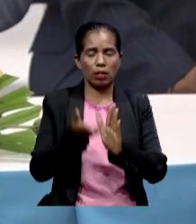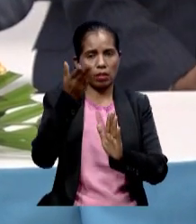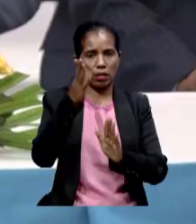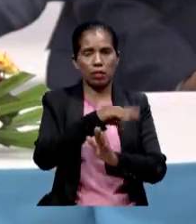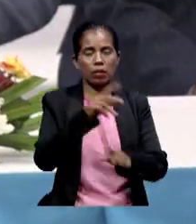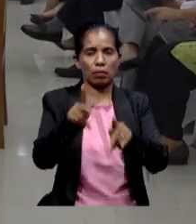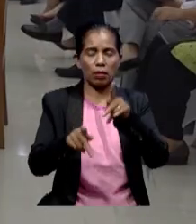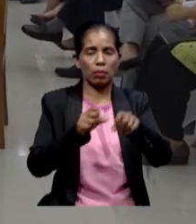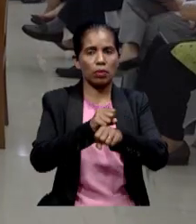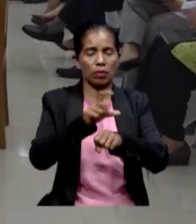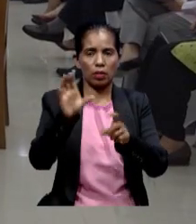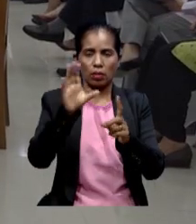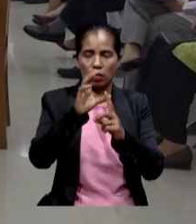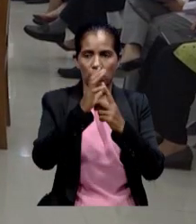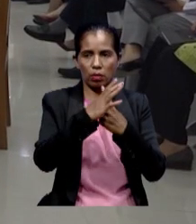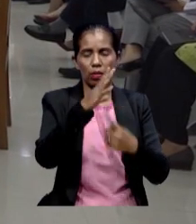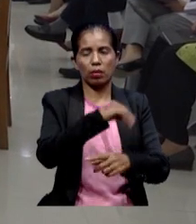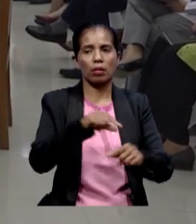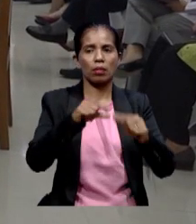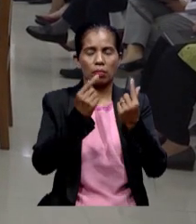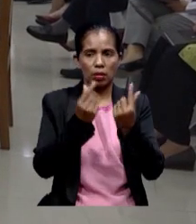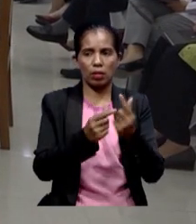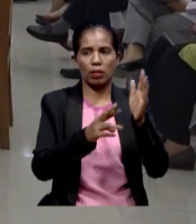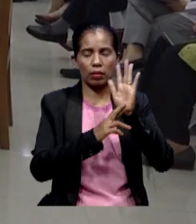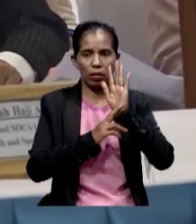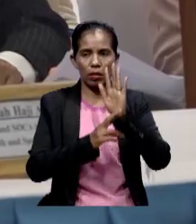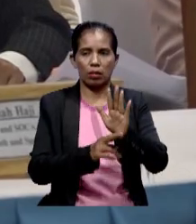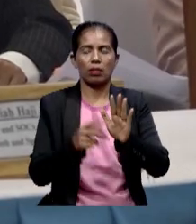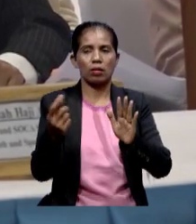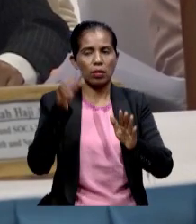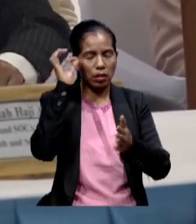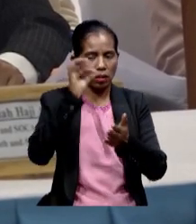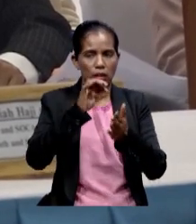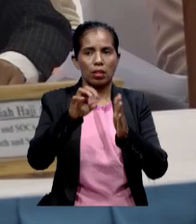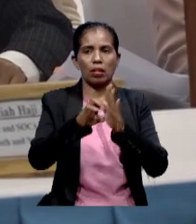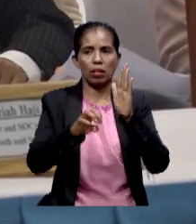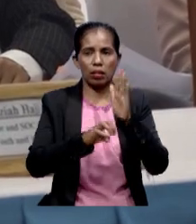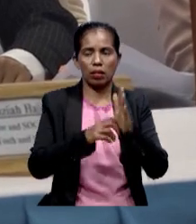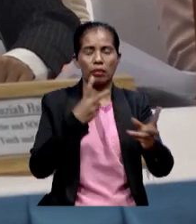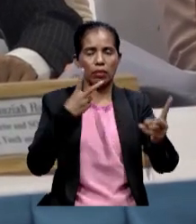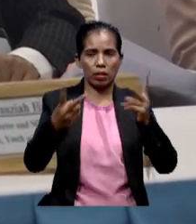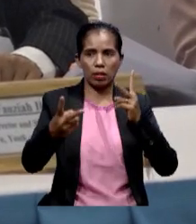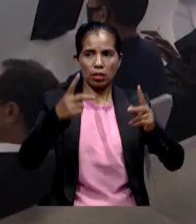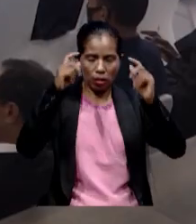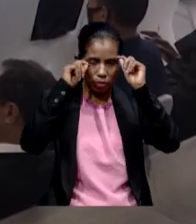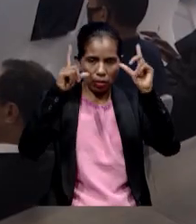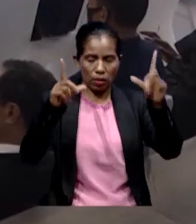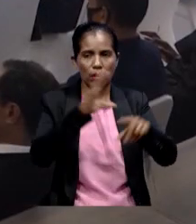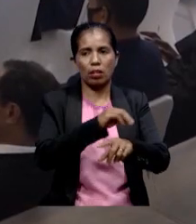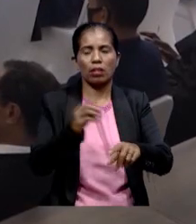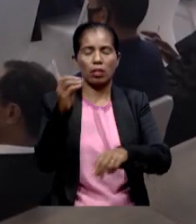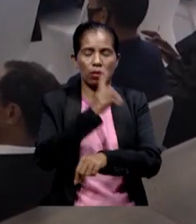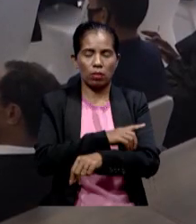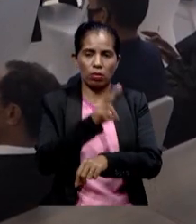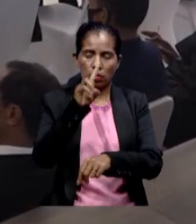Komunidade Social Kultural, Comitê Representante Permanente no Secretariado ASEAN nibe visita Timor Leste, durante loro rua